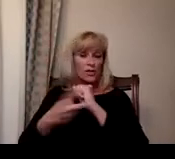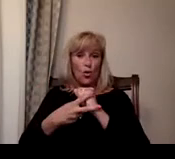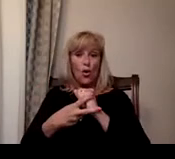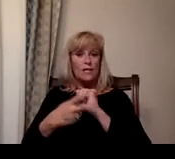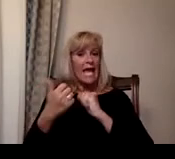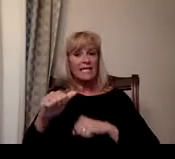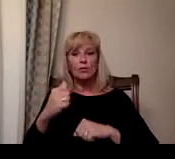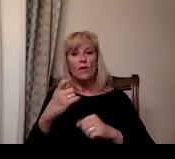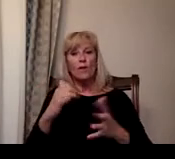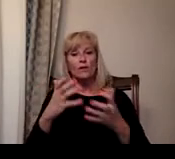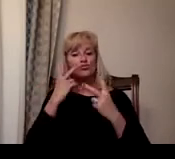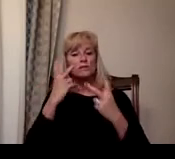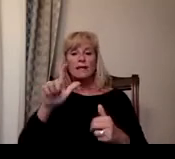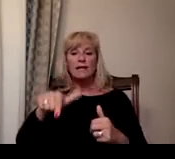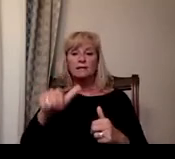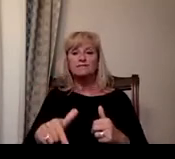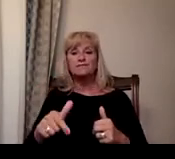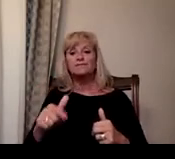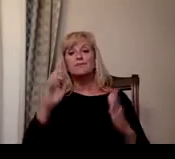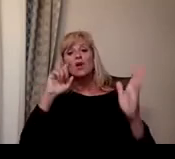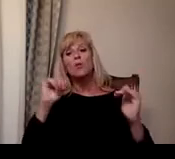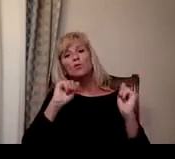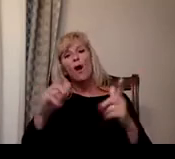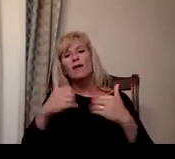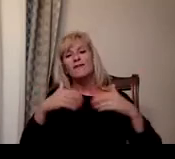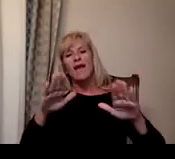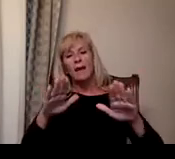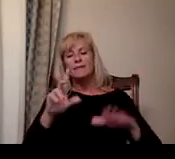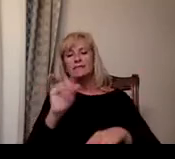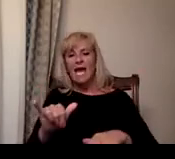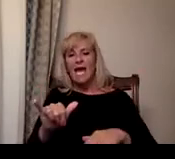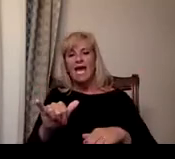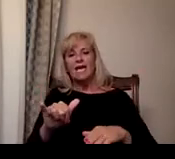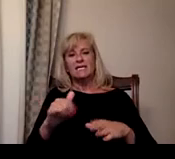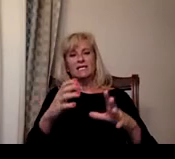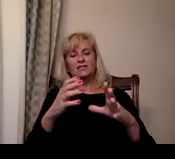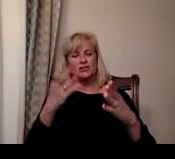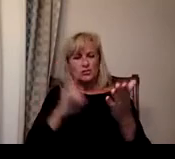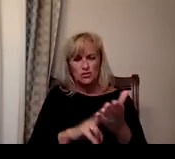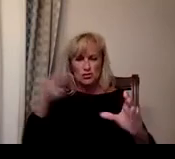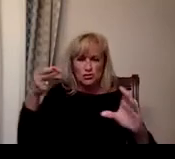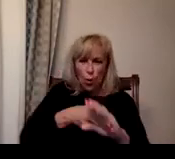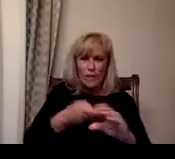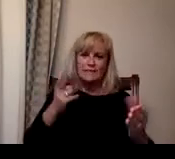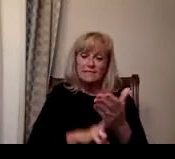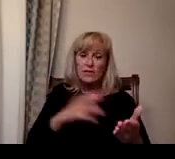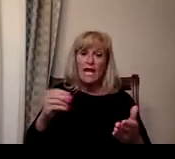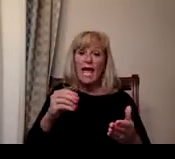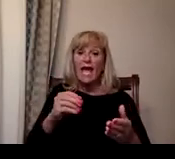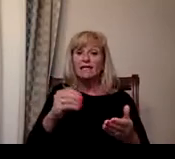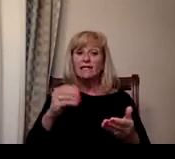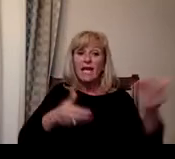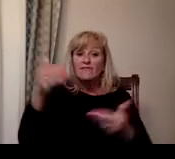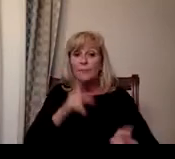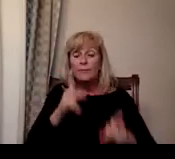anyone that needs that. Thank you all. Hope you have a fabulous day. Get in, get started, and get your people on tonight's 8 o'clock so that you